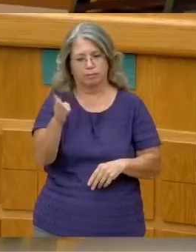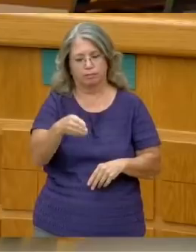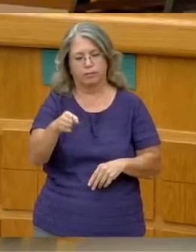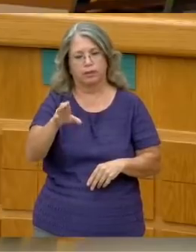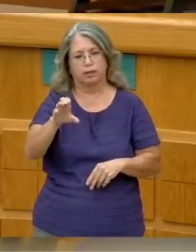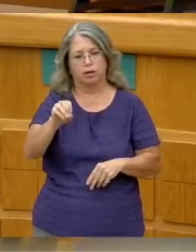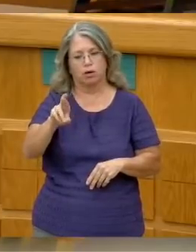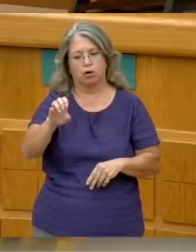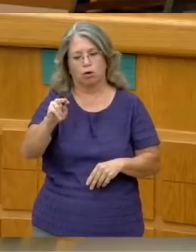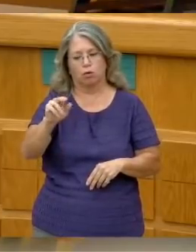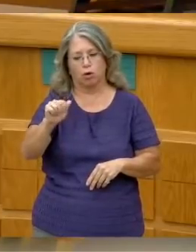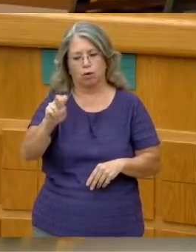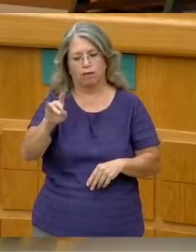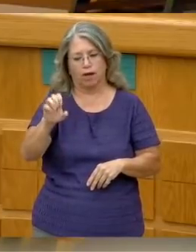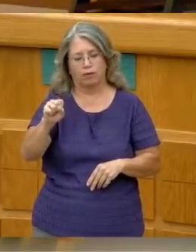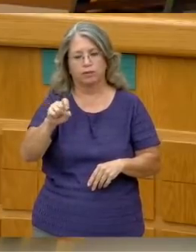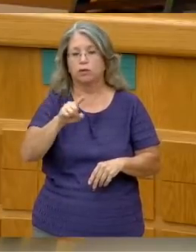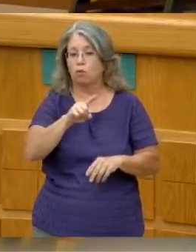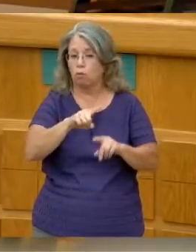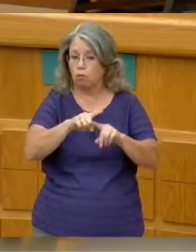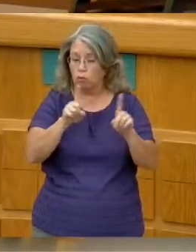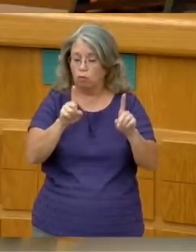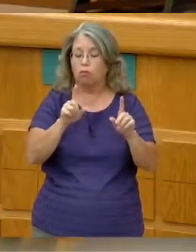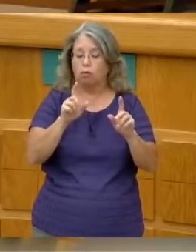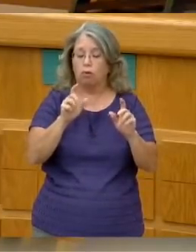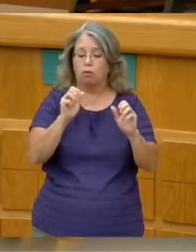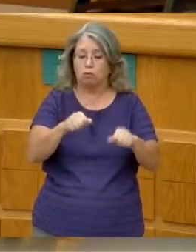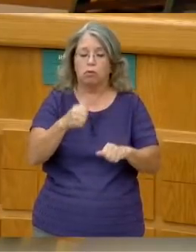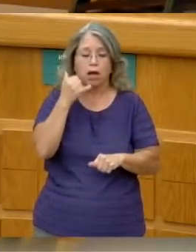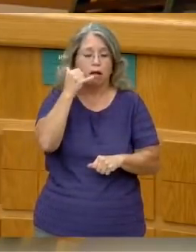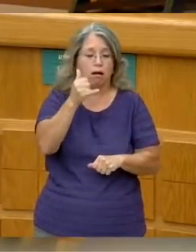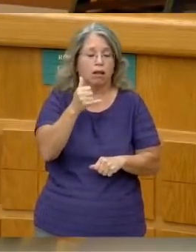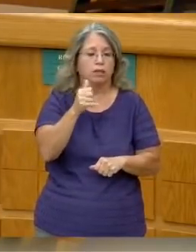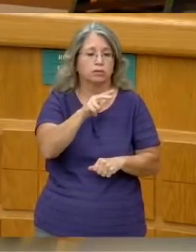www.cctexas.com/coronavirus, or you may call us back at